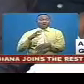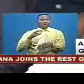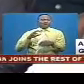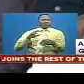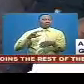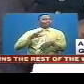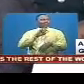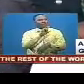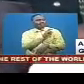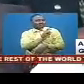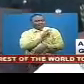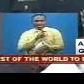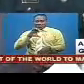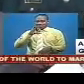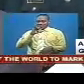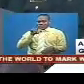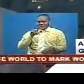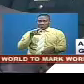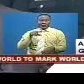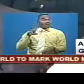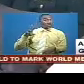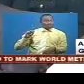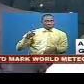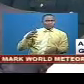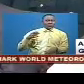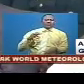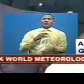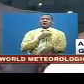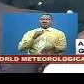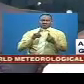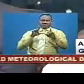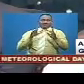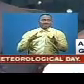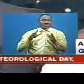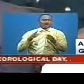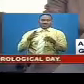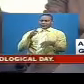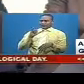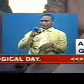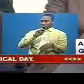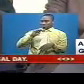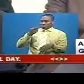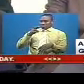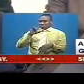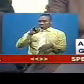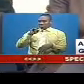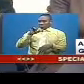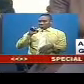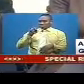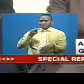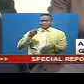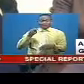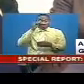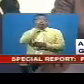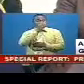Police CID, the United Nations Office on Drugs and Crime. According to the Director of Immigration, COP Dr. Peter Redu,